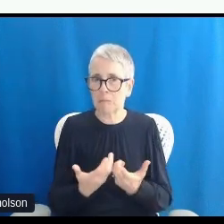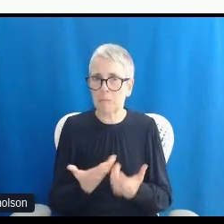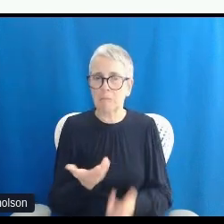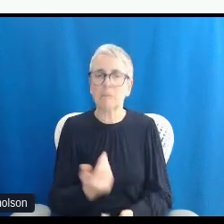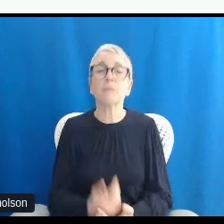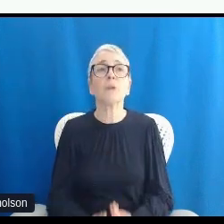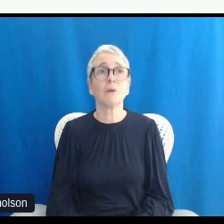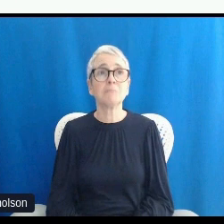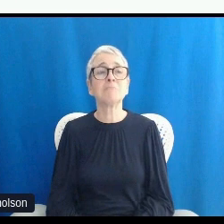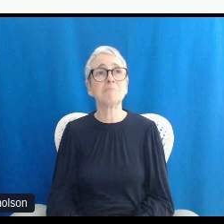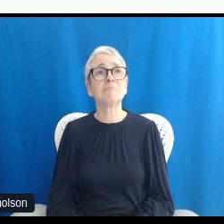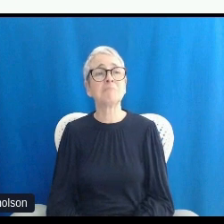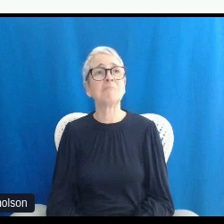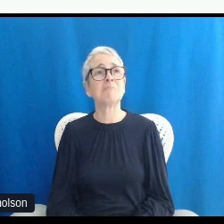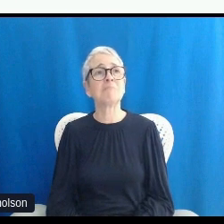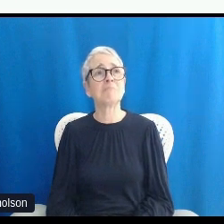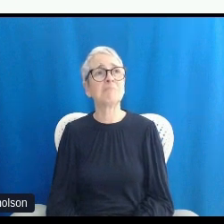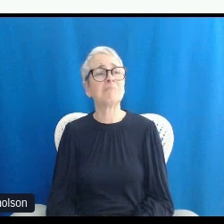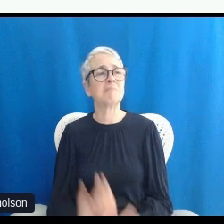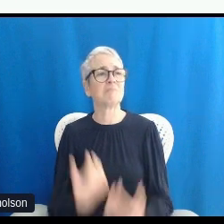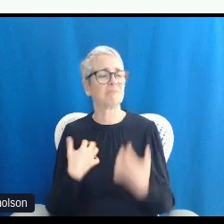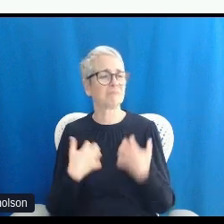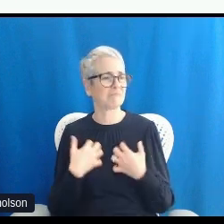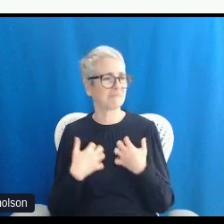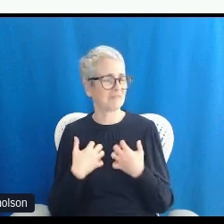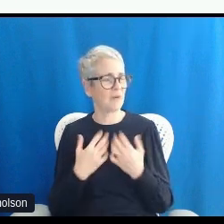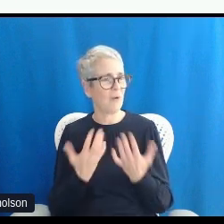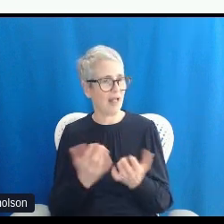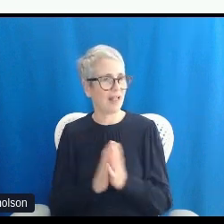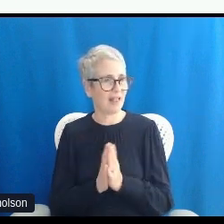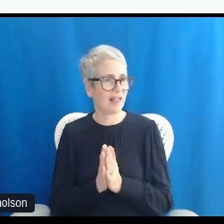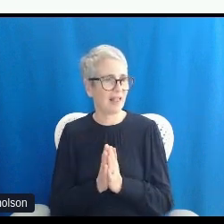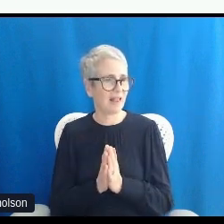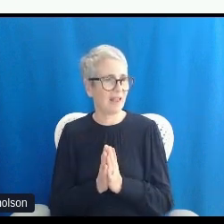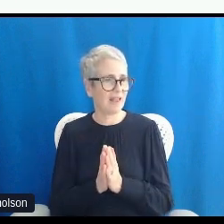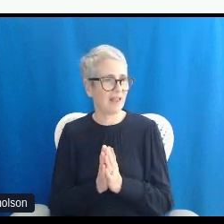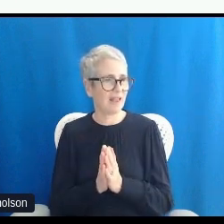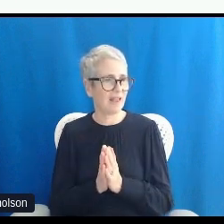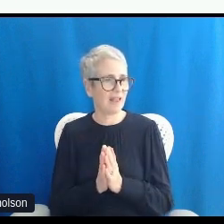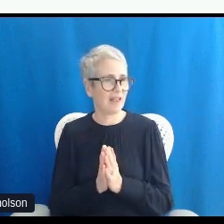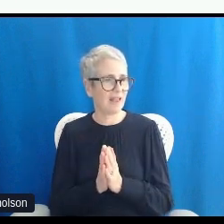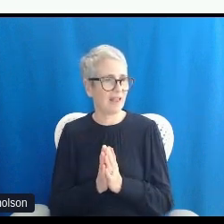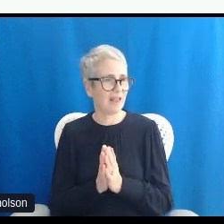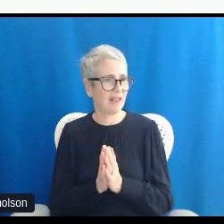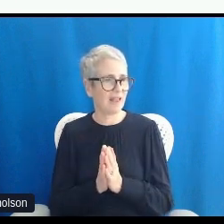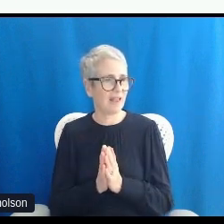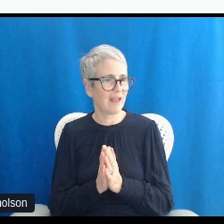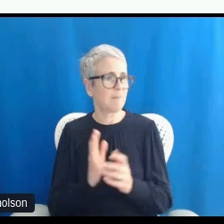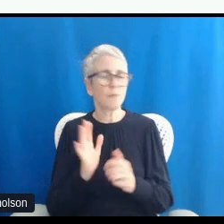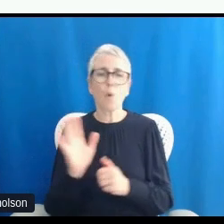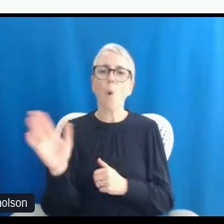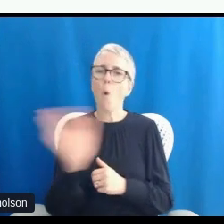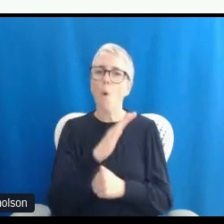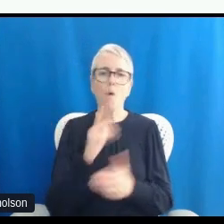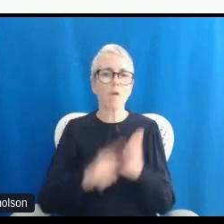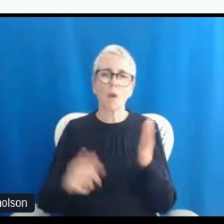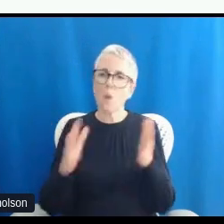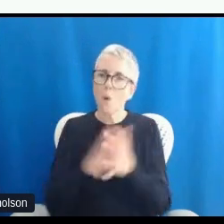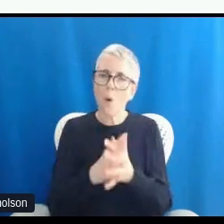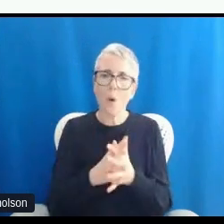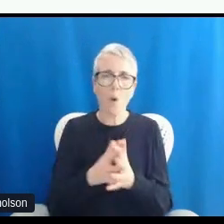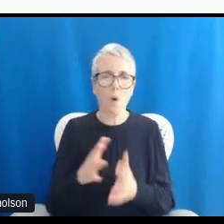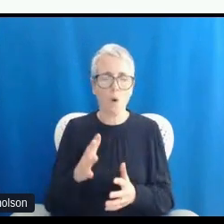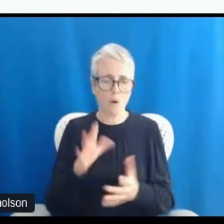Well, that's a very good question. Well, what we've found from every law or legislation relating to